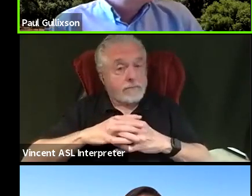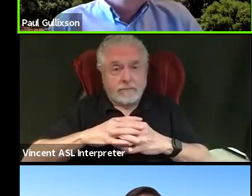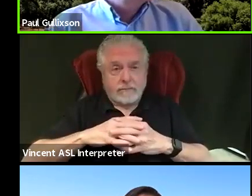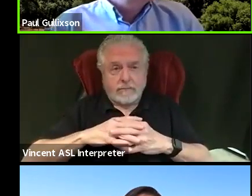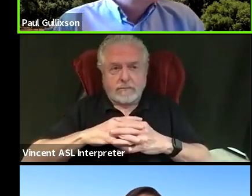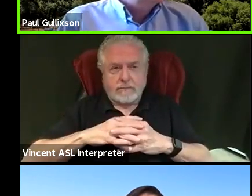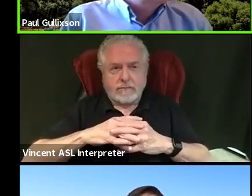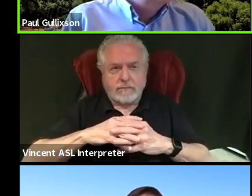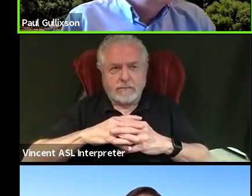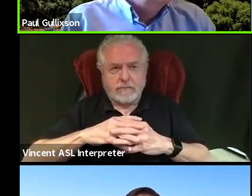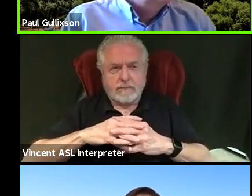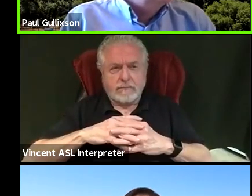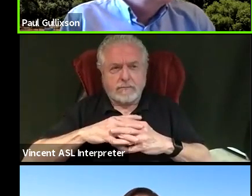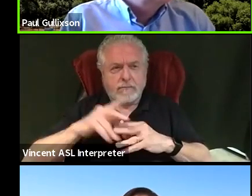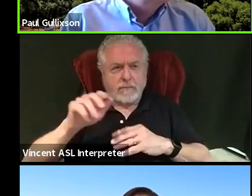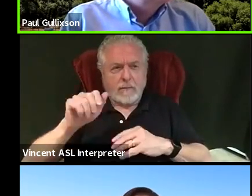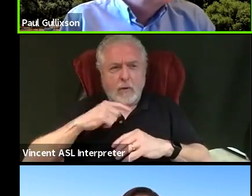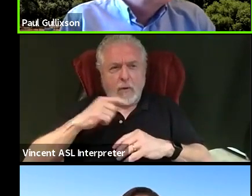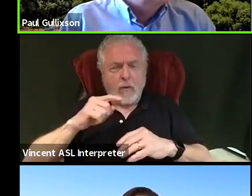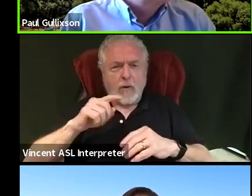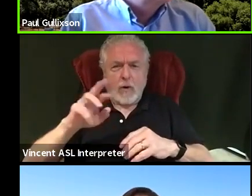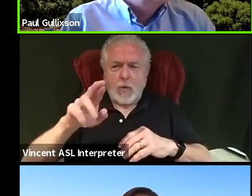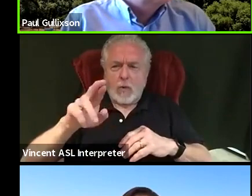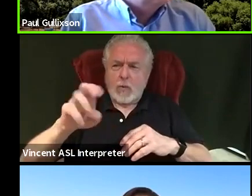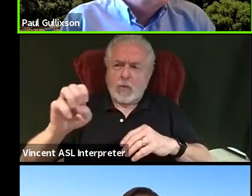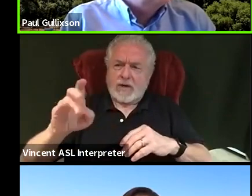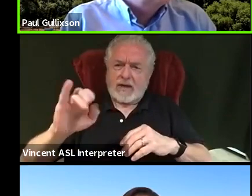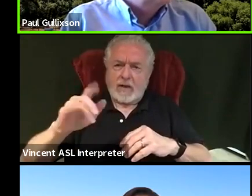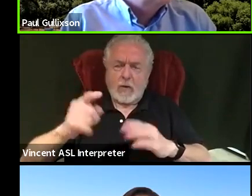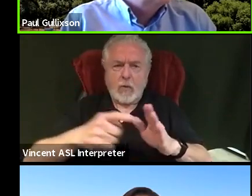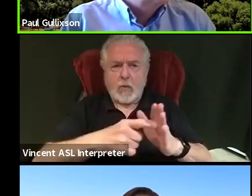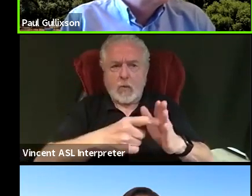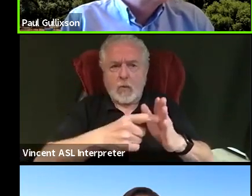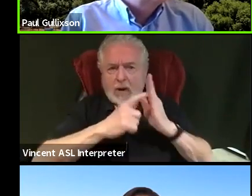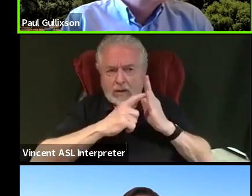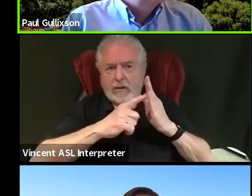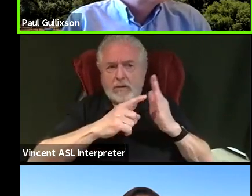Christine asks, will retailers be able to require